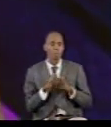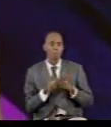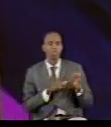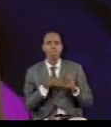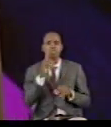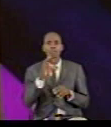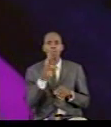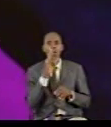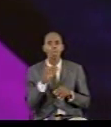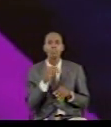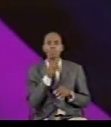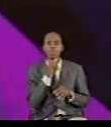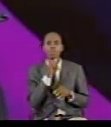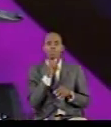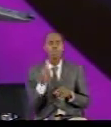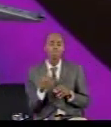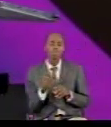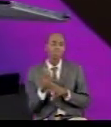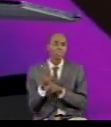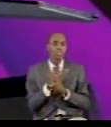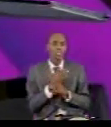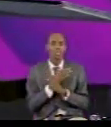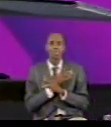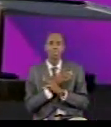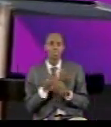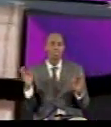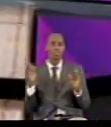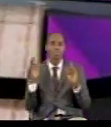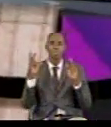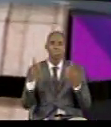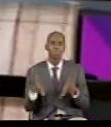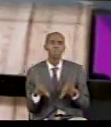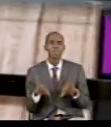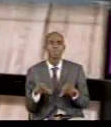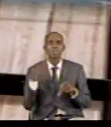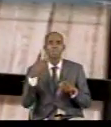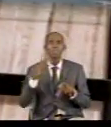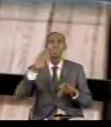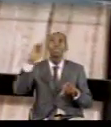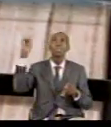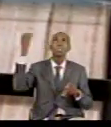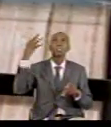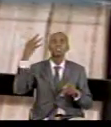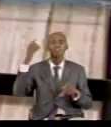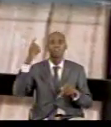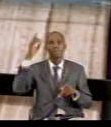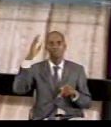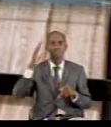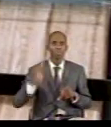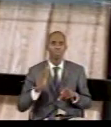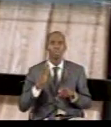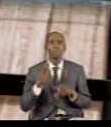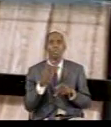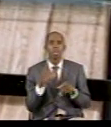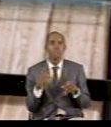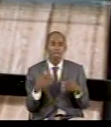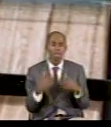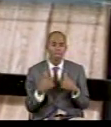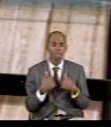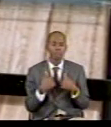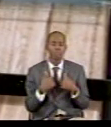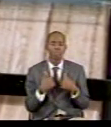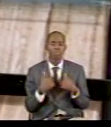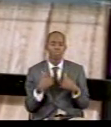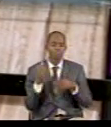a careless, flippant person. The grace of God has worked and